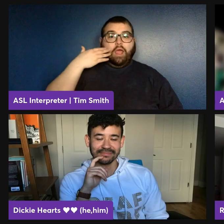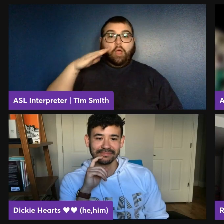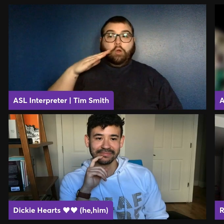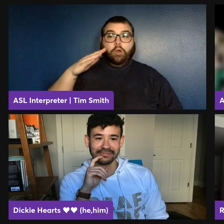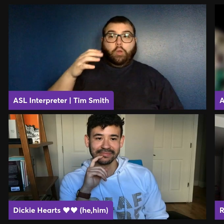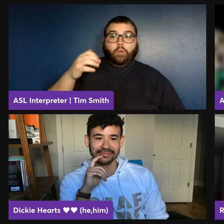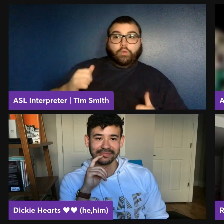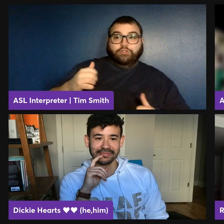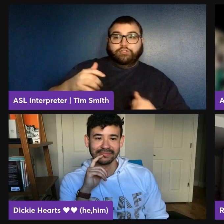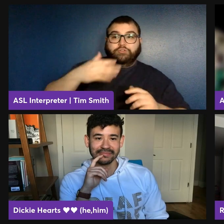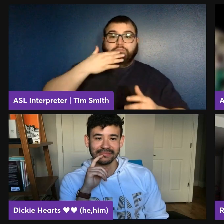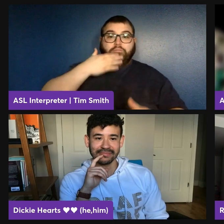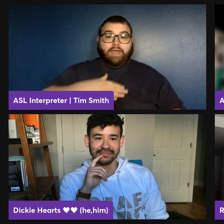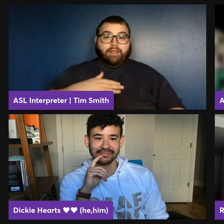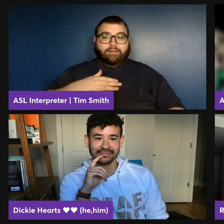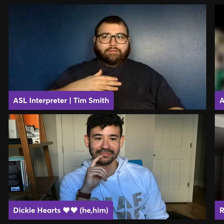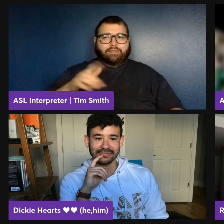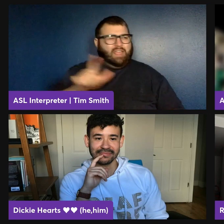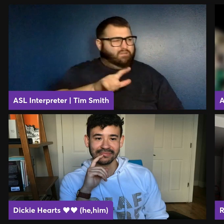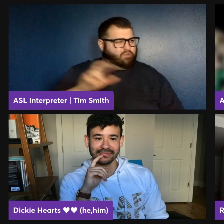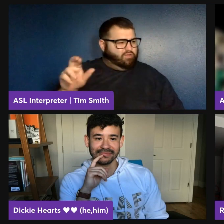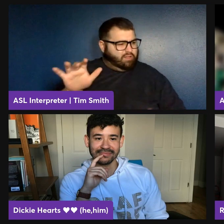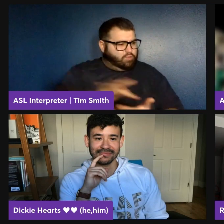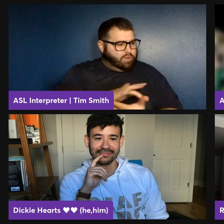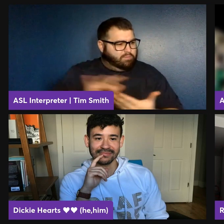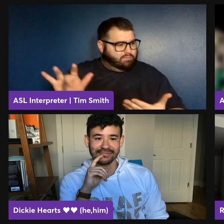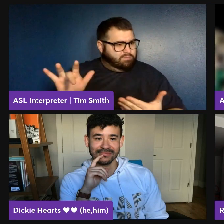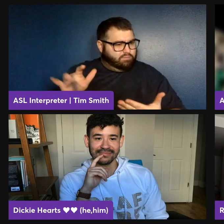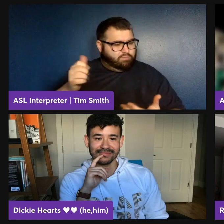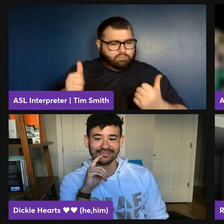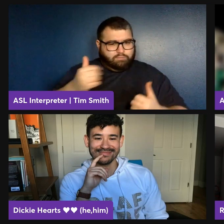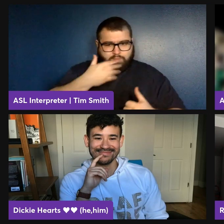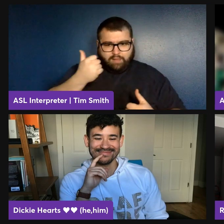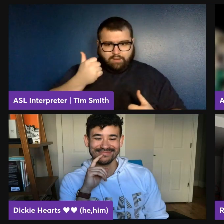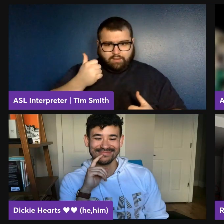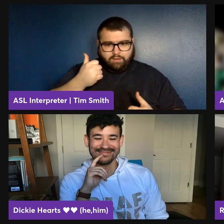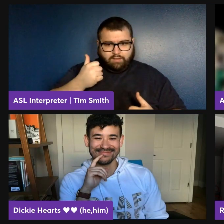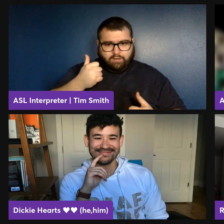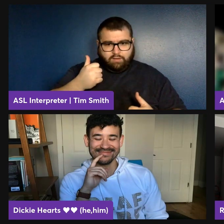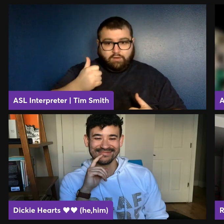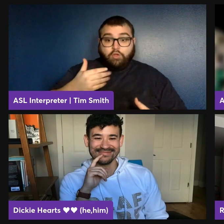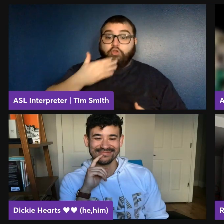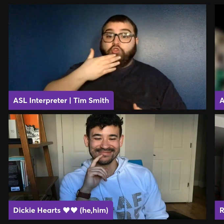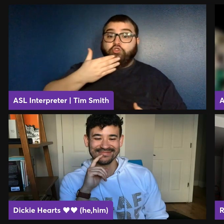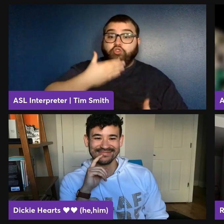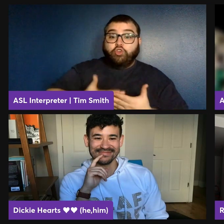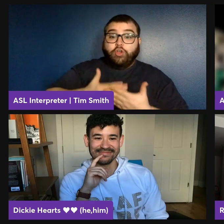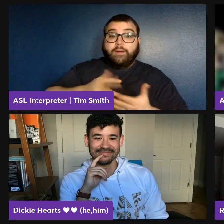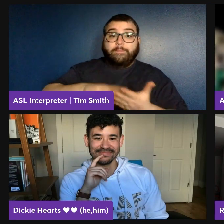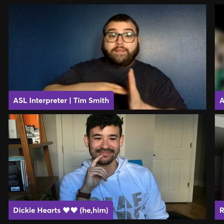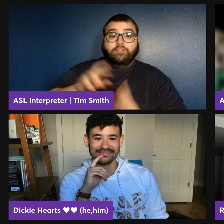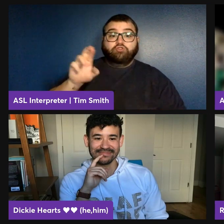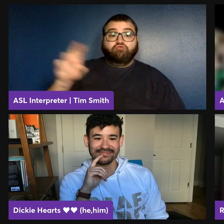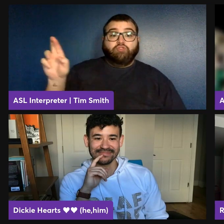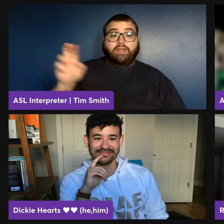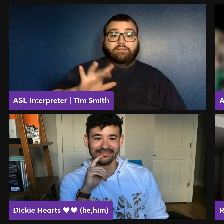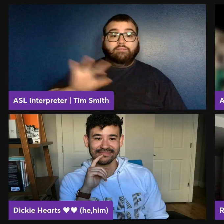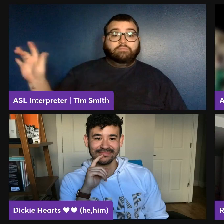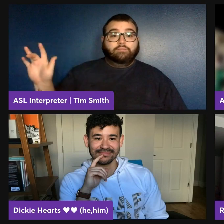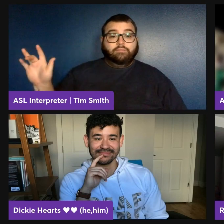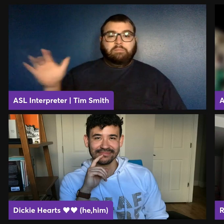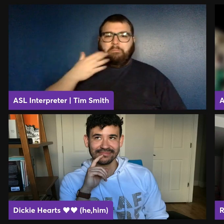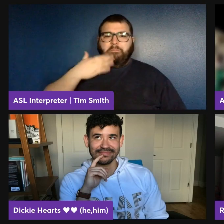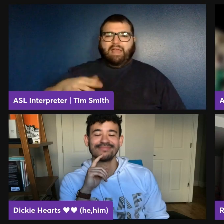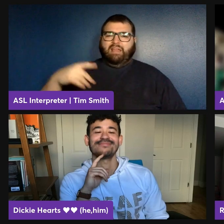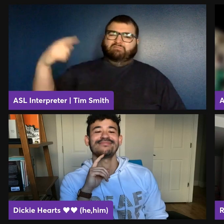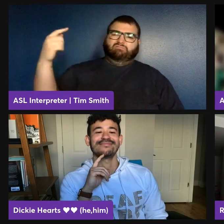bad direction to be swiped in. Which is the good direction? Which is the bad direction? The good direction is swipe right and the bad direction is swipe